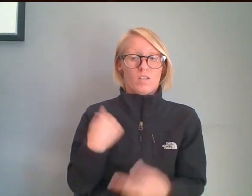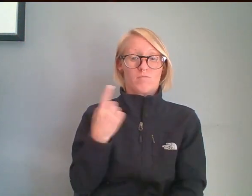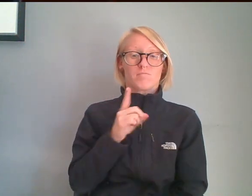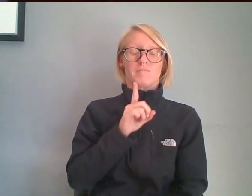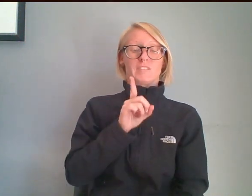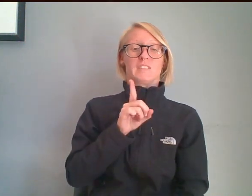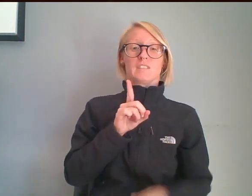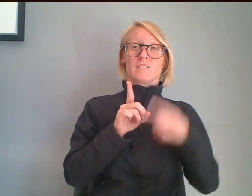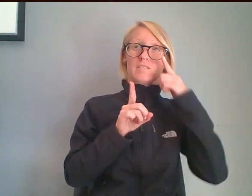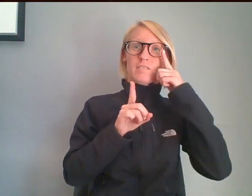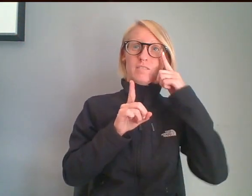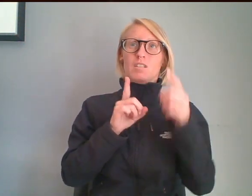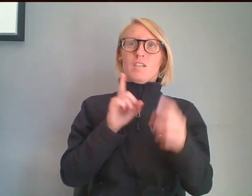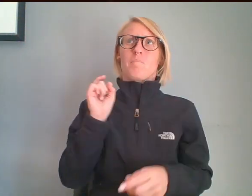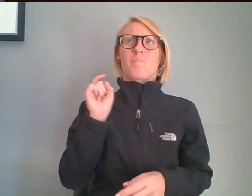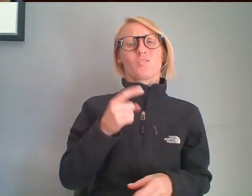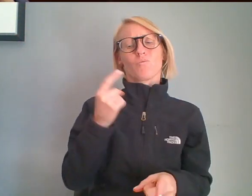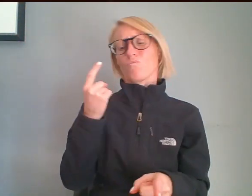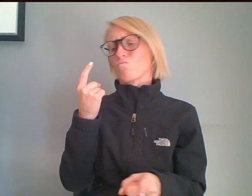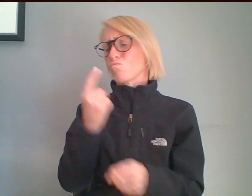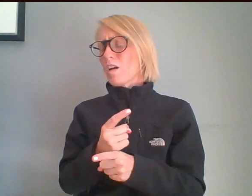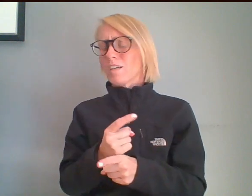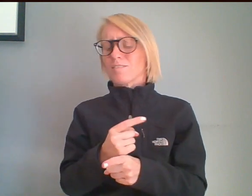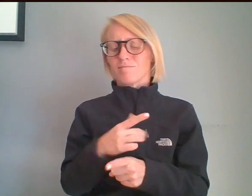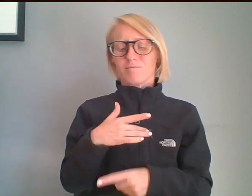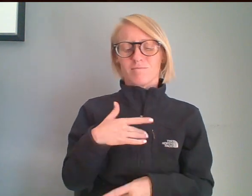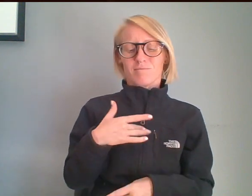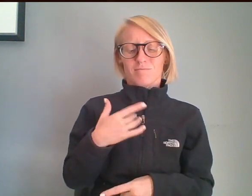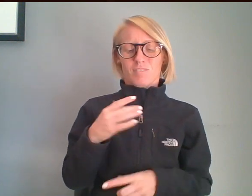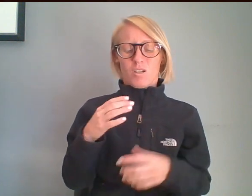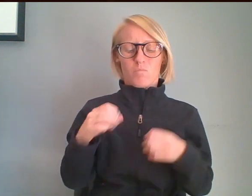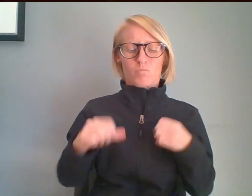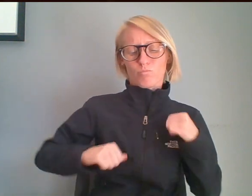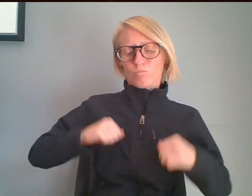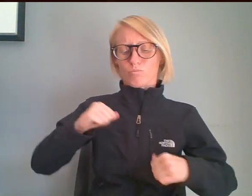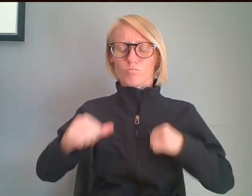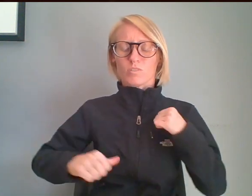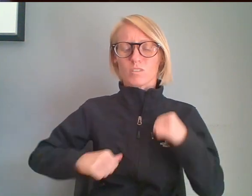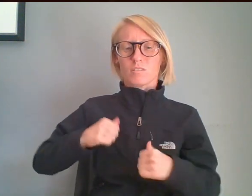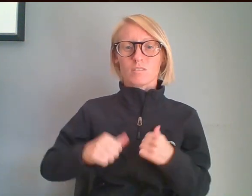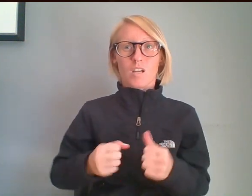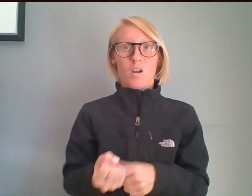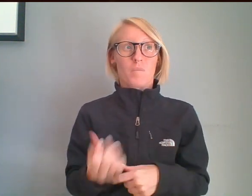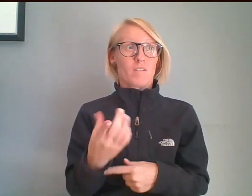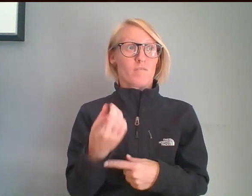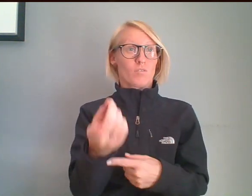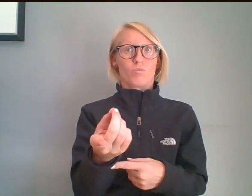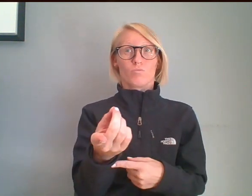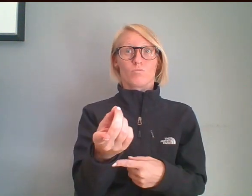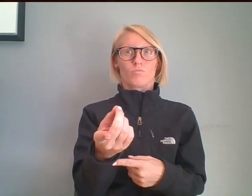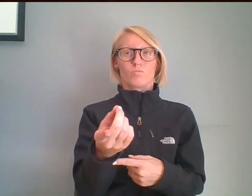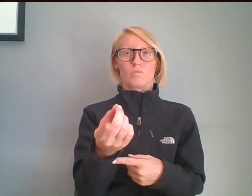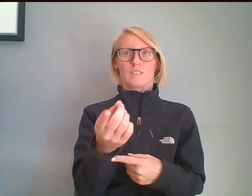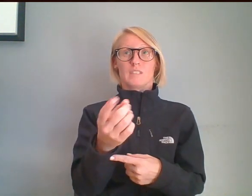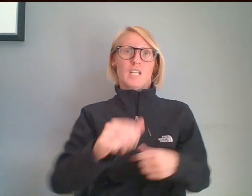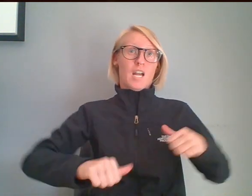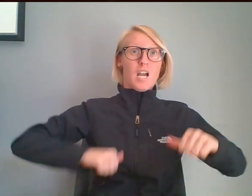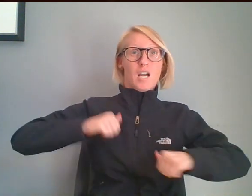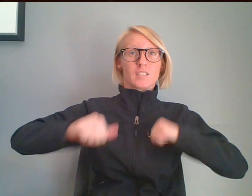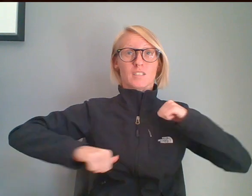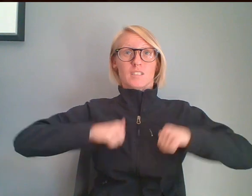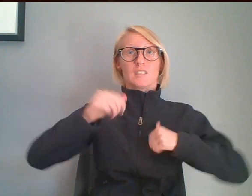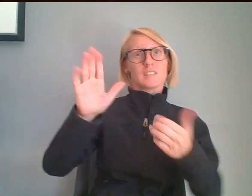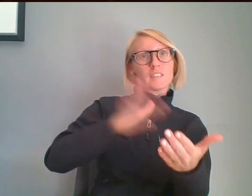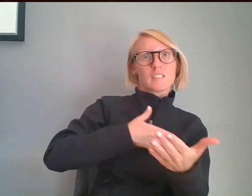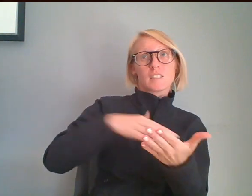have to do it right. And we feel like we are performing. How many of you have ever acted, done singing or dancing? I'm not gonna ask